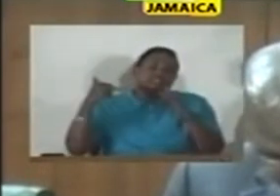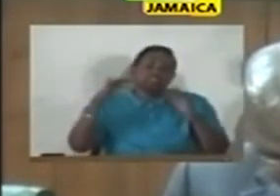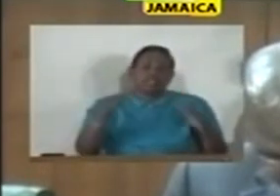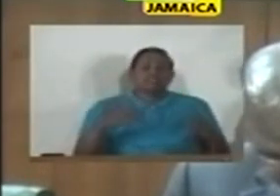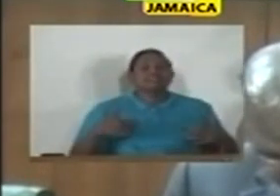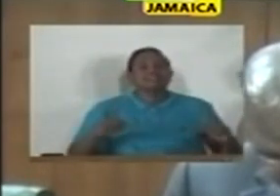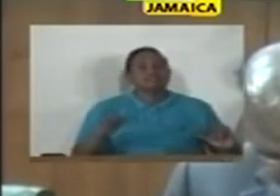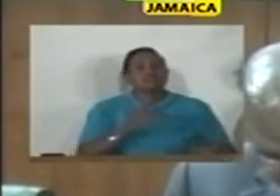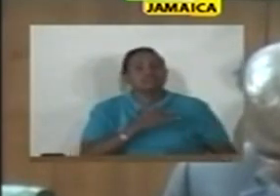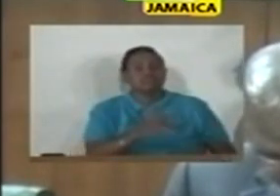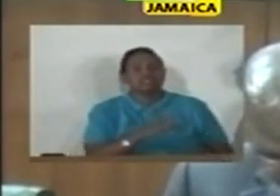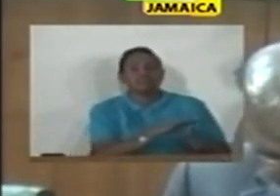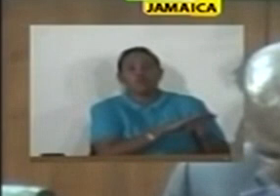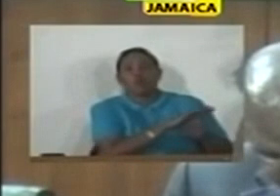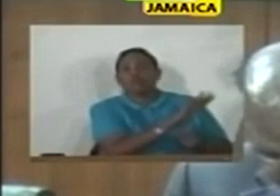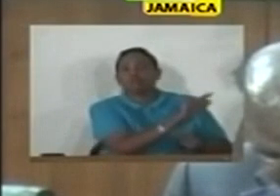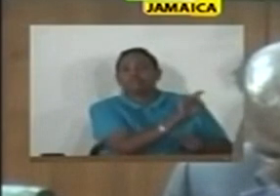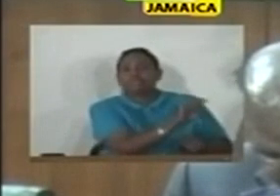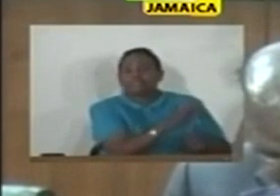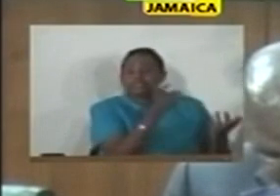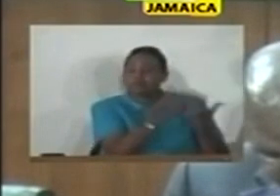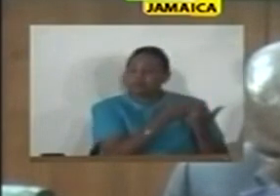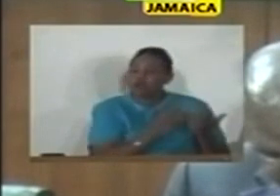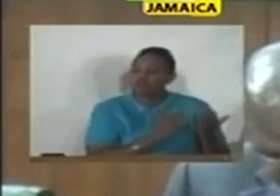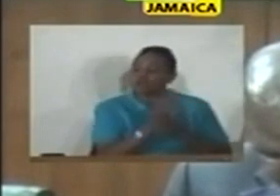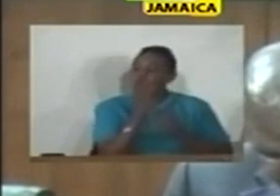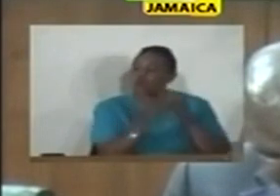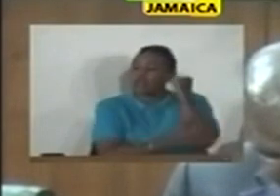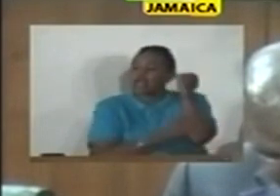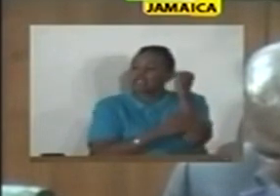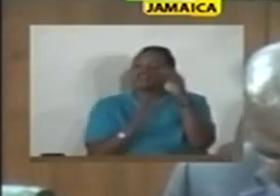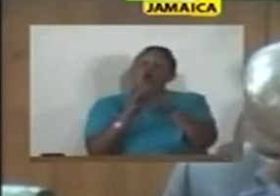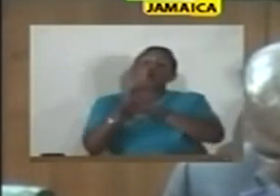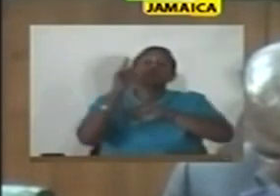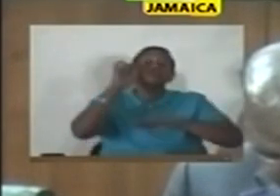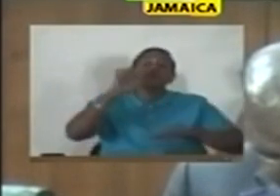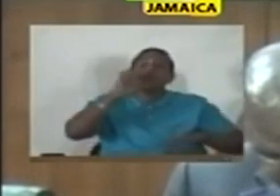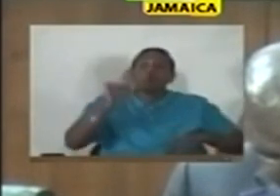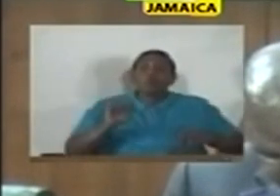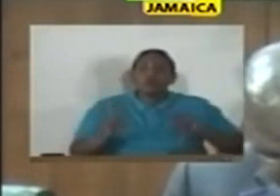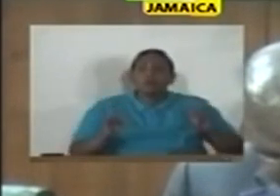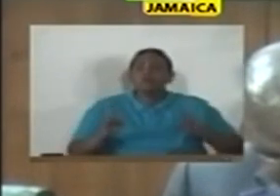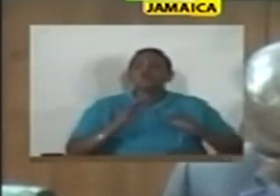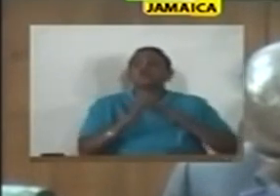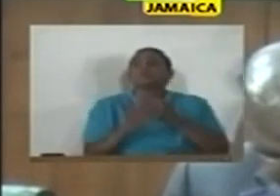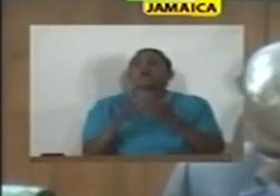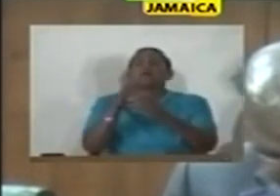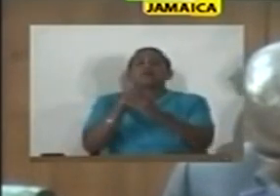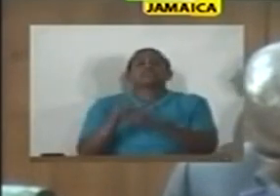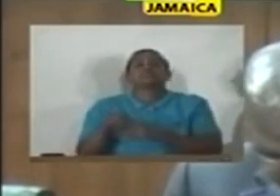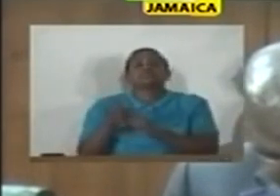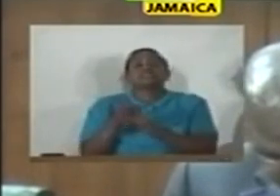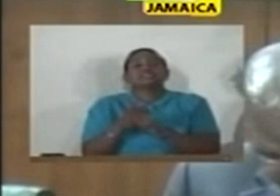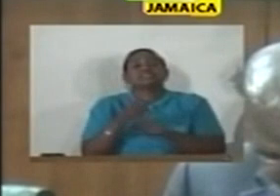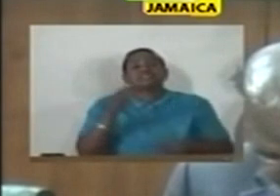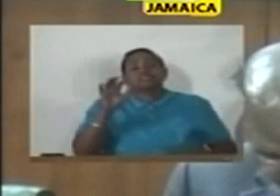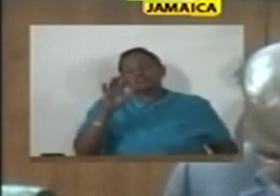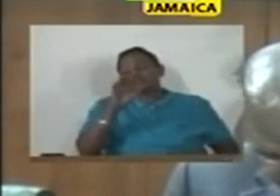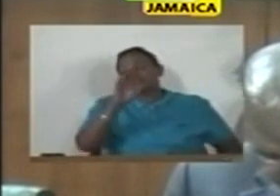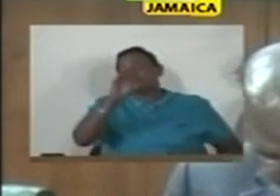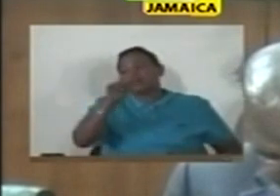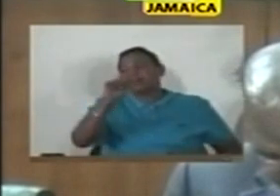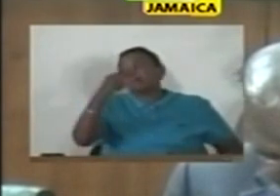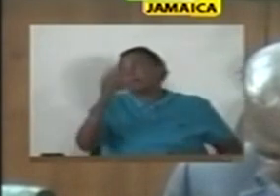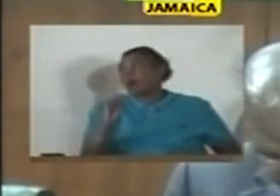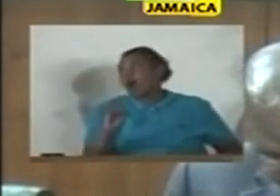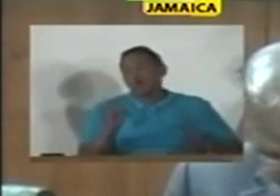remaining sensitive to local needs. Through the National Council for Senior Citizens, Jamaica participated in the PAHO